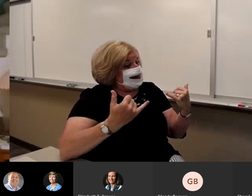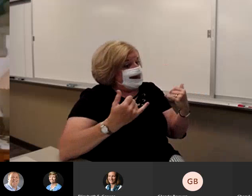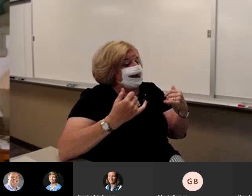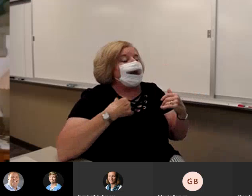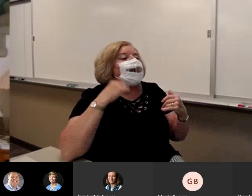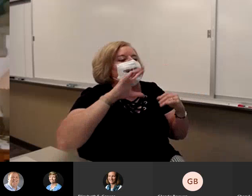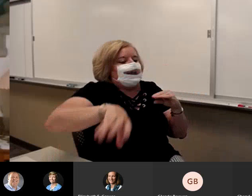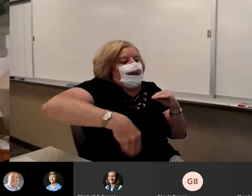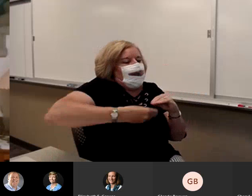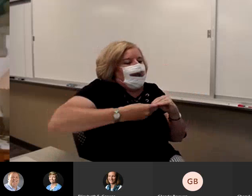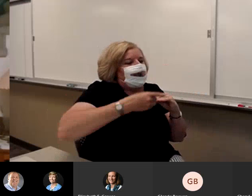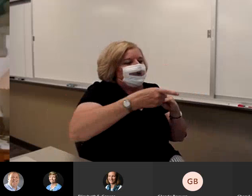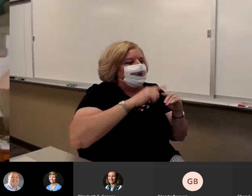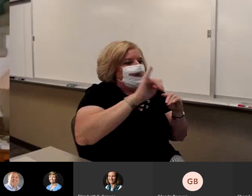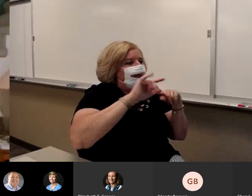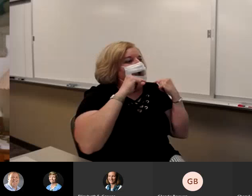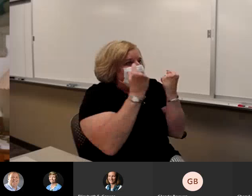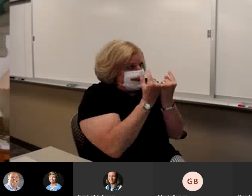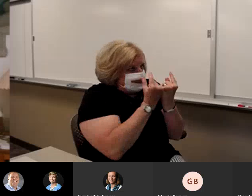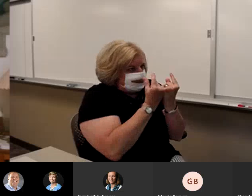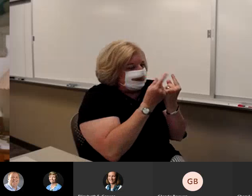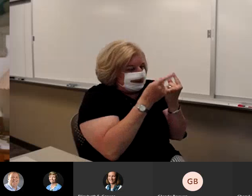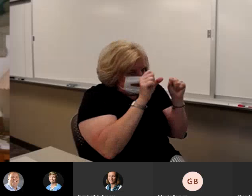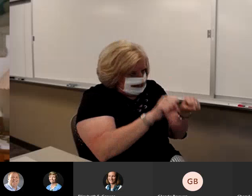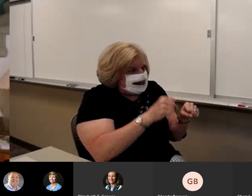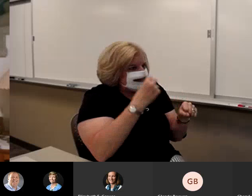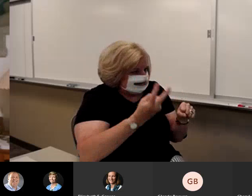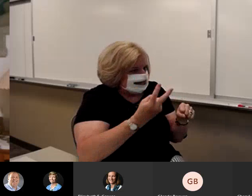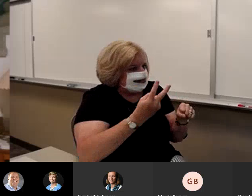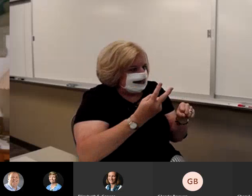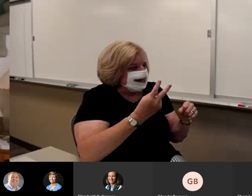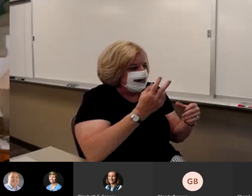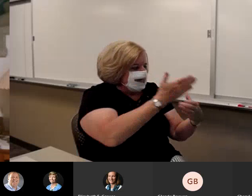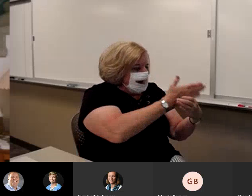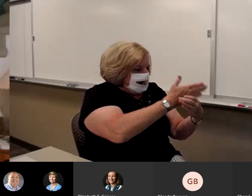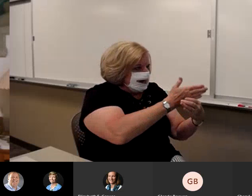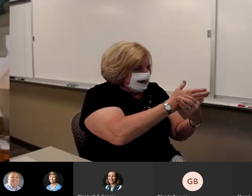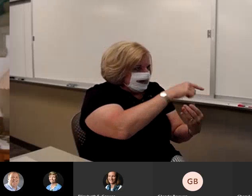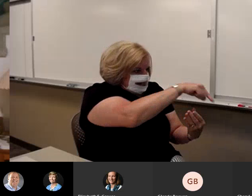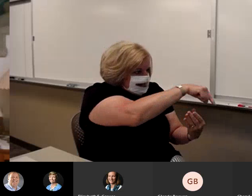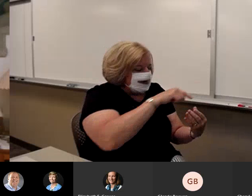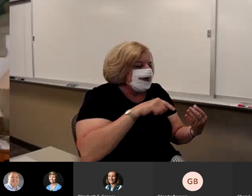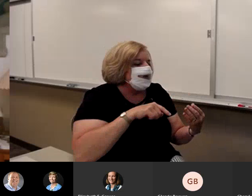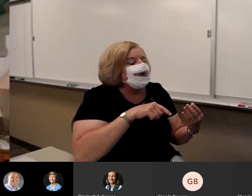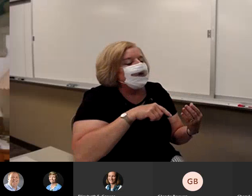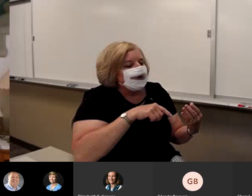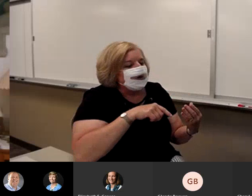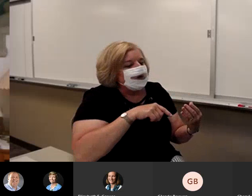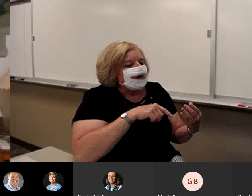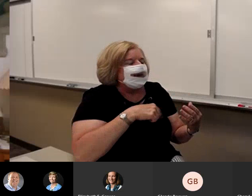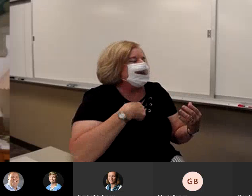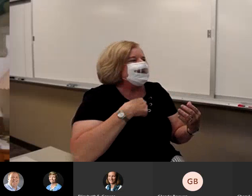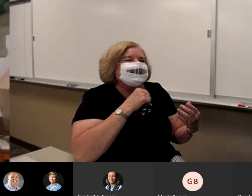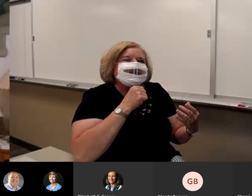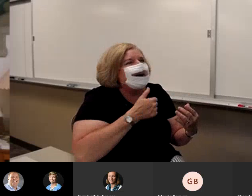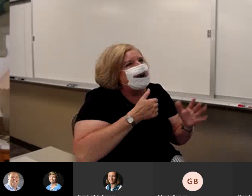you to that group, right? So you could see, or and the files. So it's